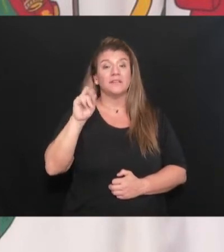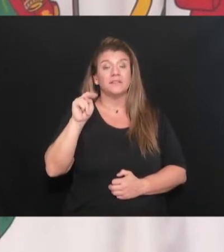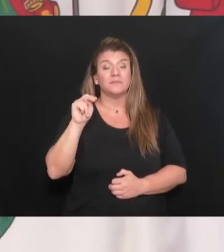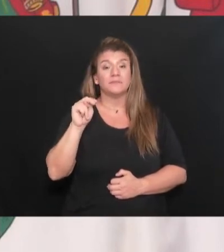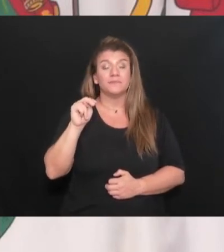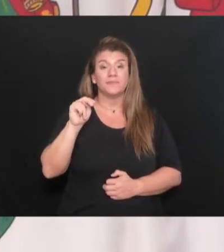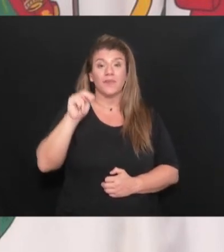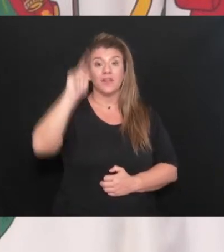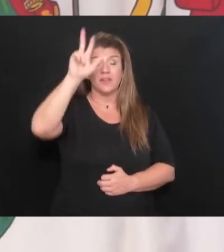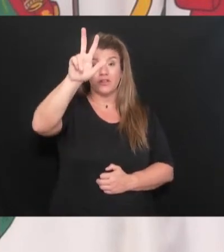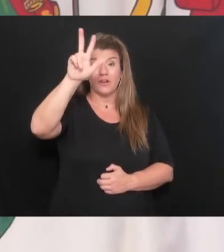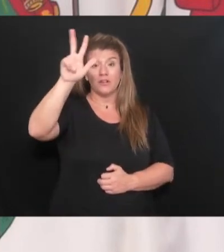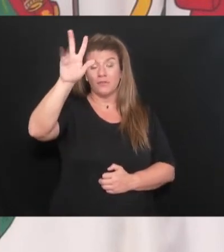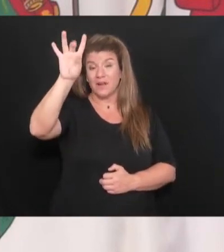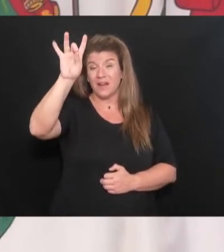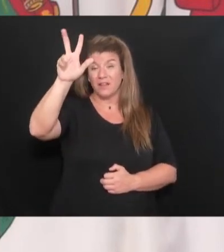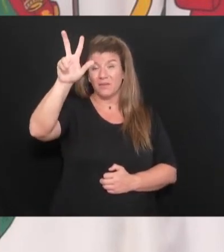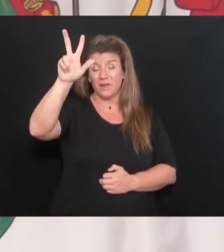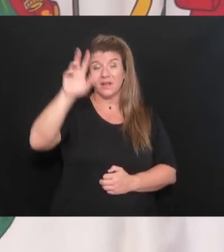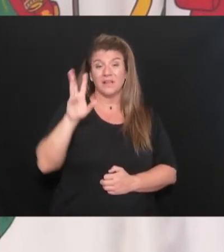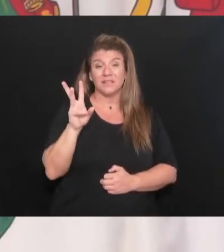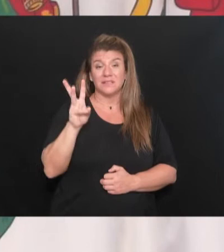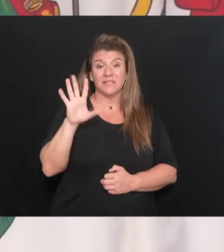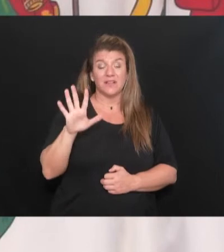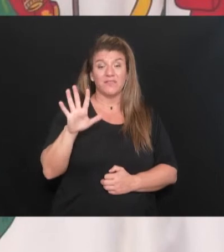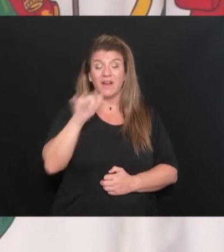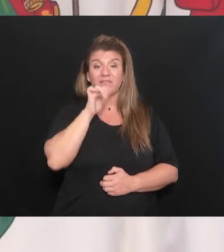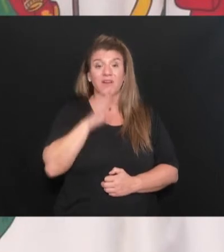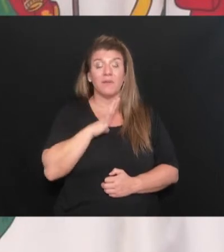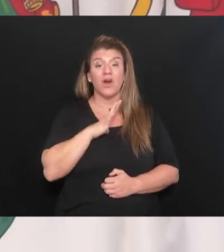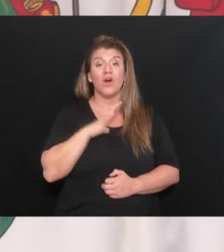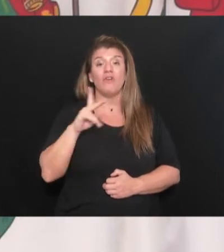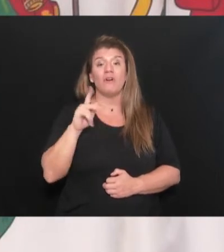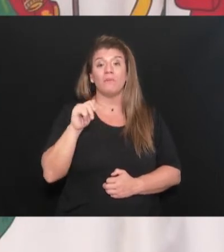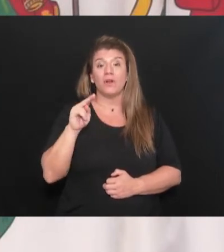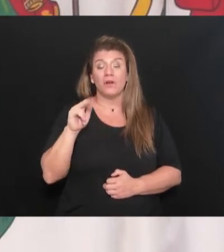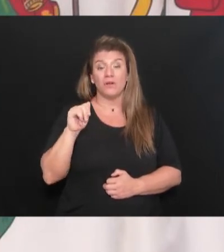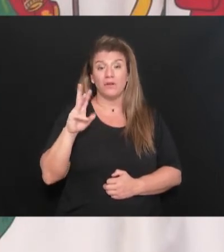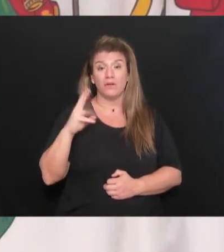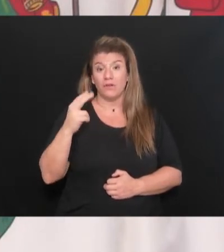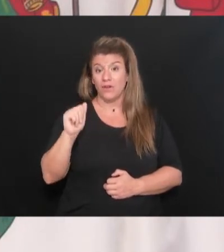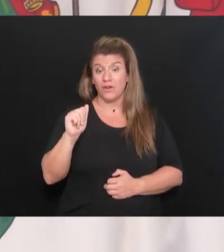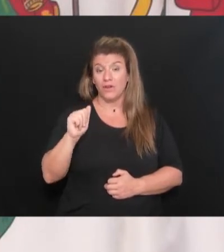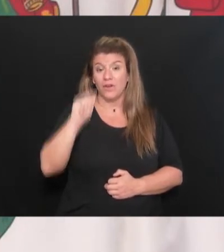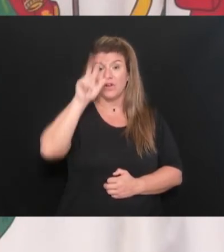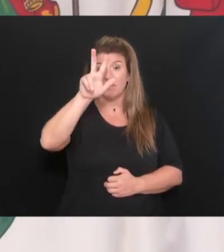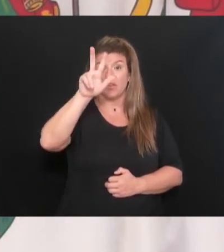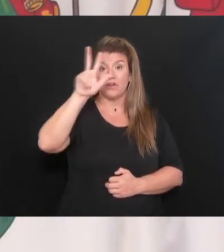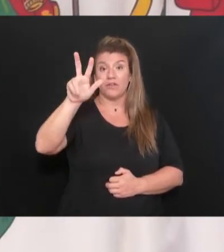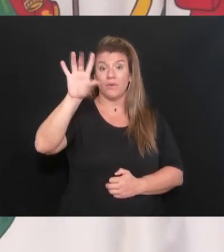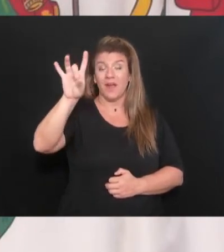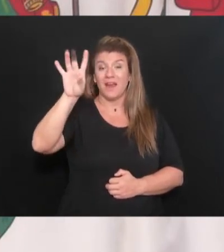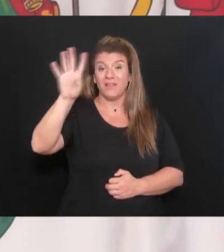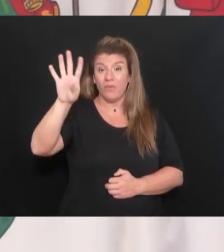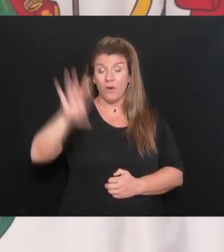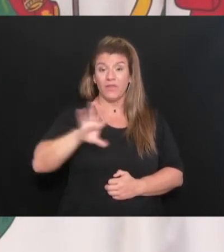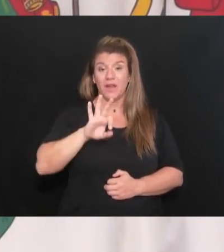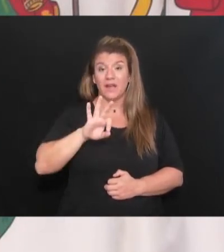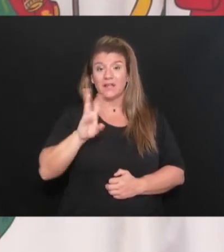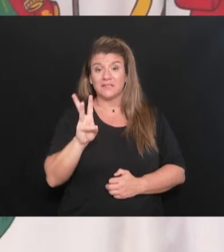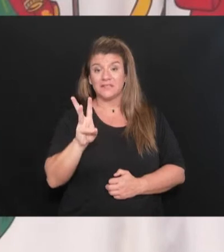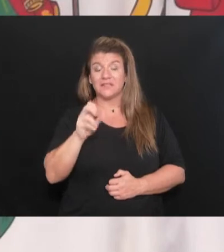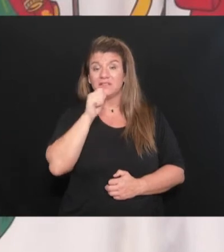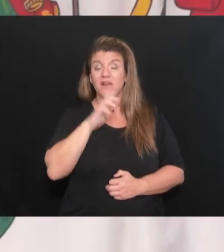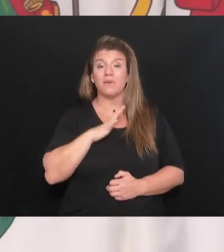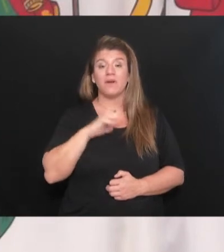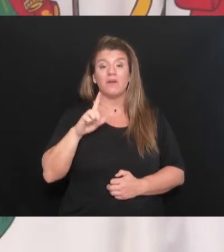Our 3,383rd death, a 65-year-old female from Kanawha County. Our 3,384th death is a 96-year-old